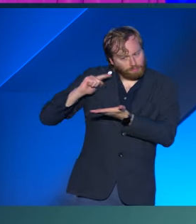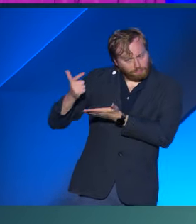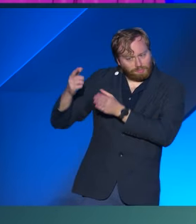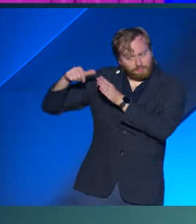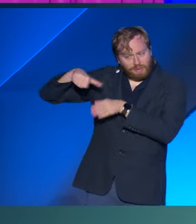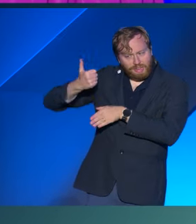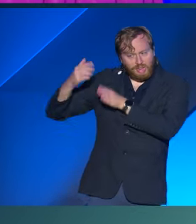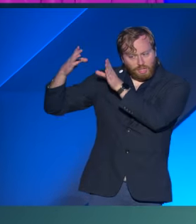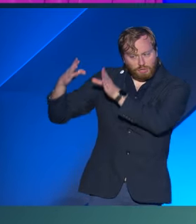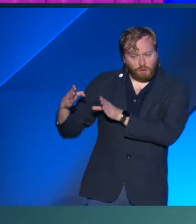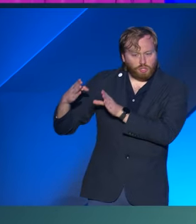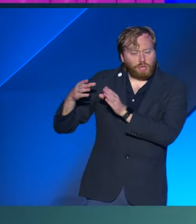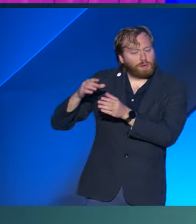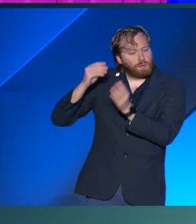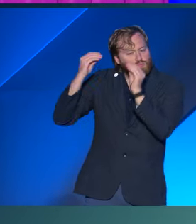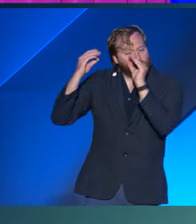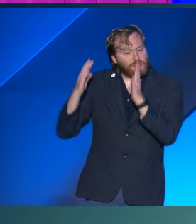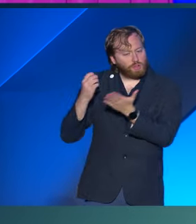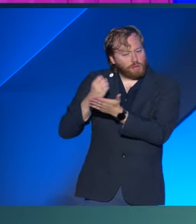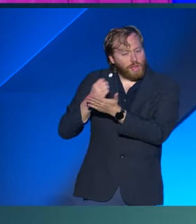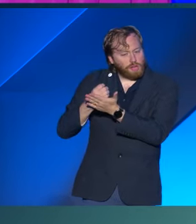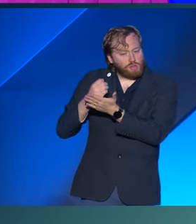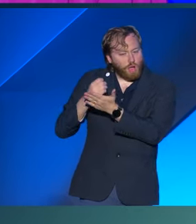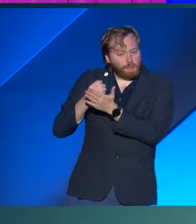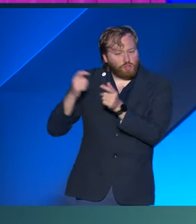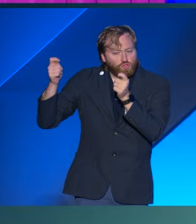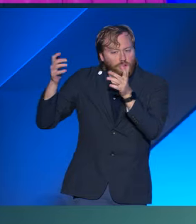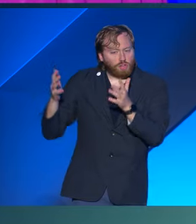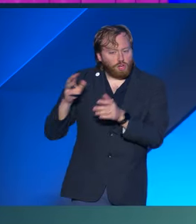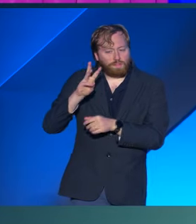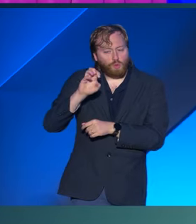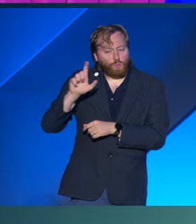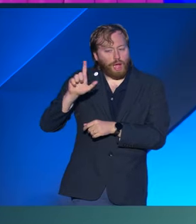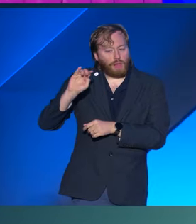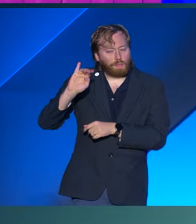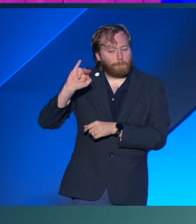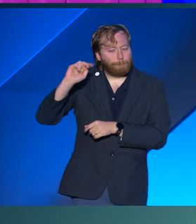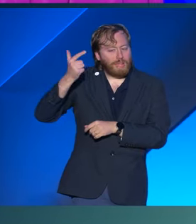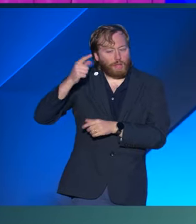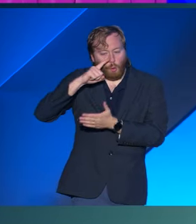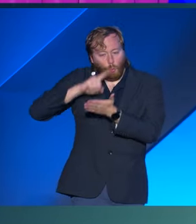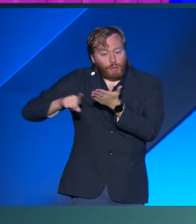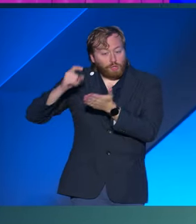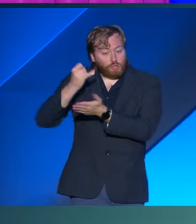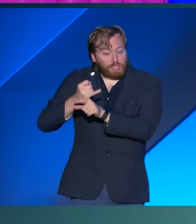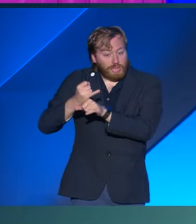Professor of Economics and Director of the Well-being Research Center at the University of Oxford.